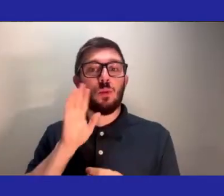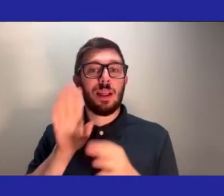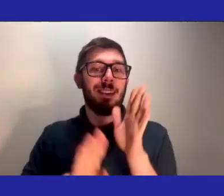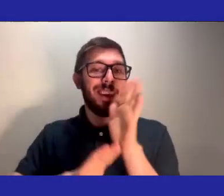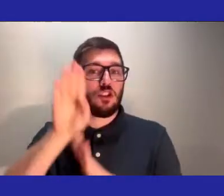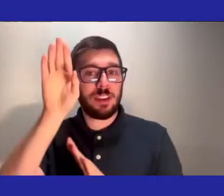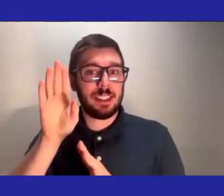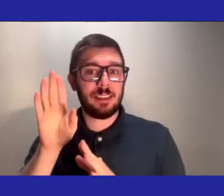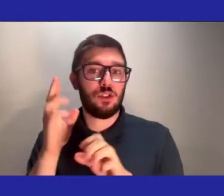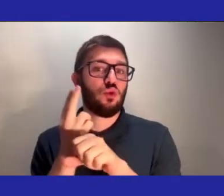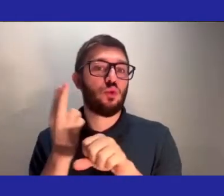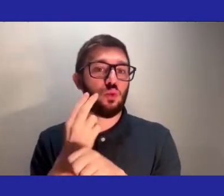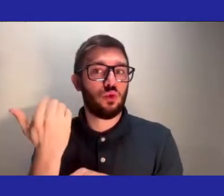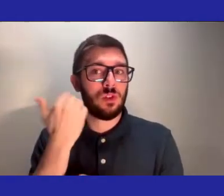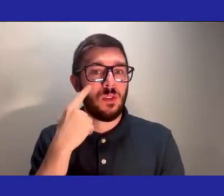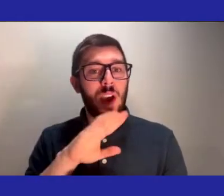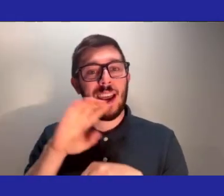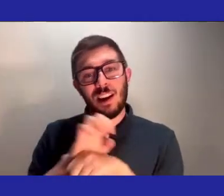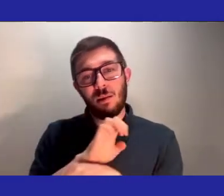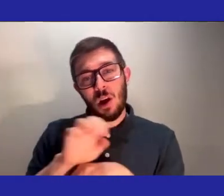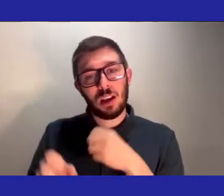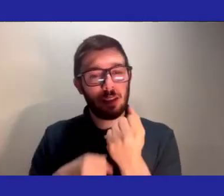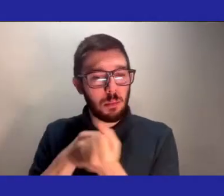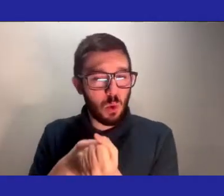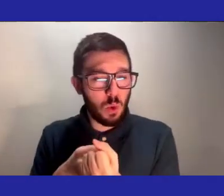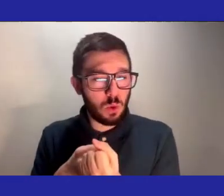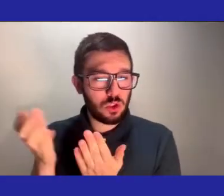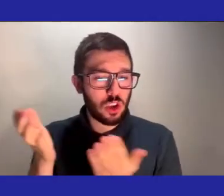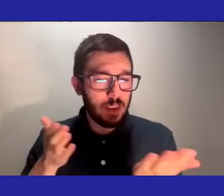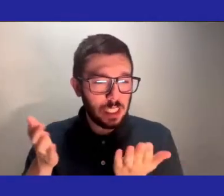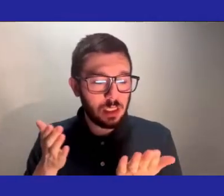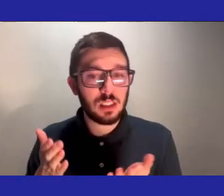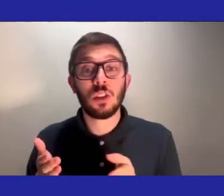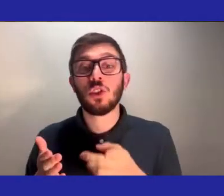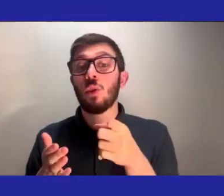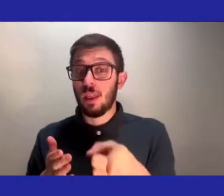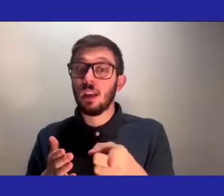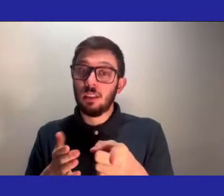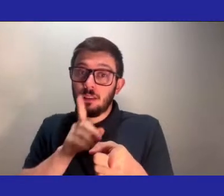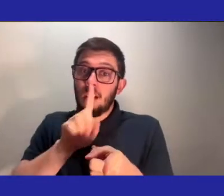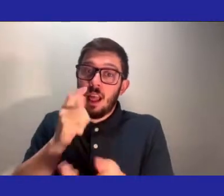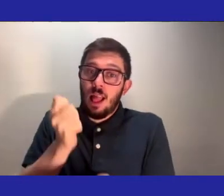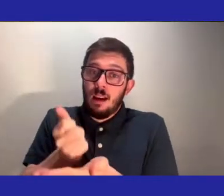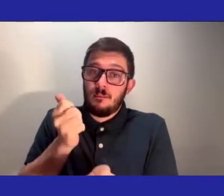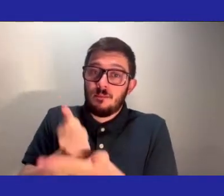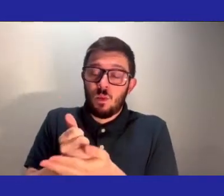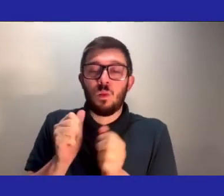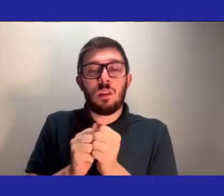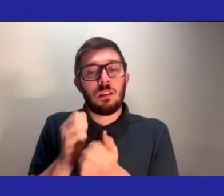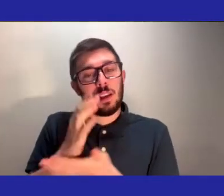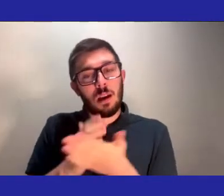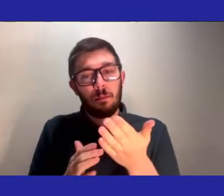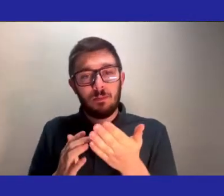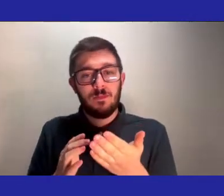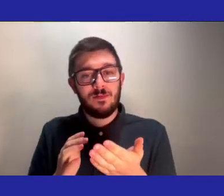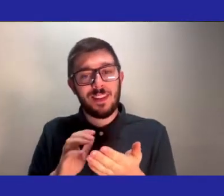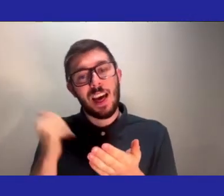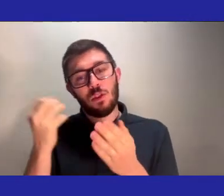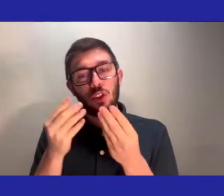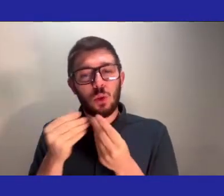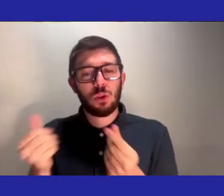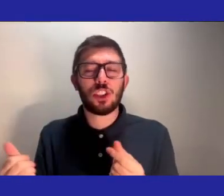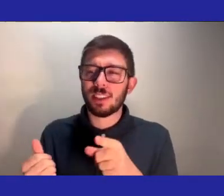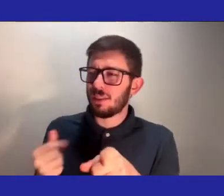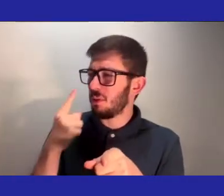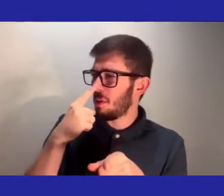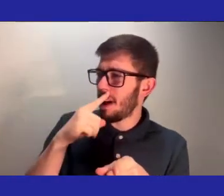enterprise support services. So this has really helped with some of the easier, solutions. Can I ask you a quick question on that?